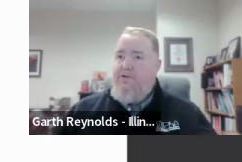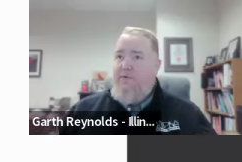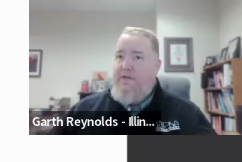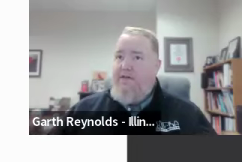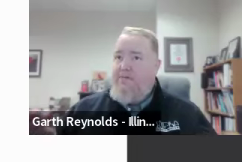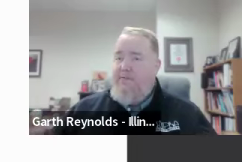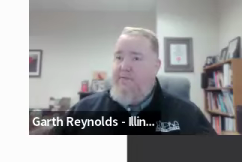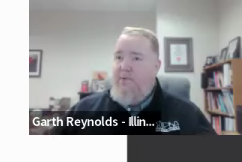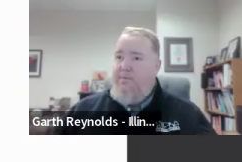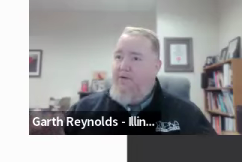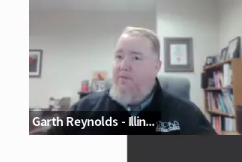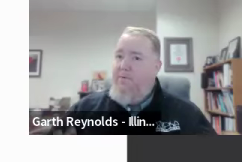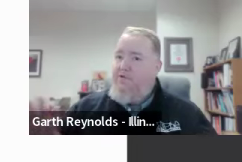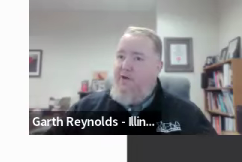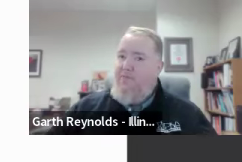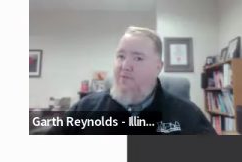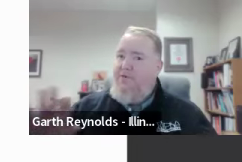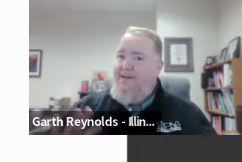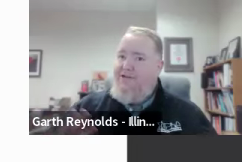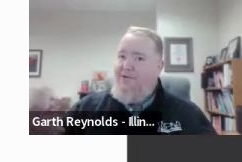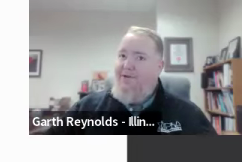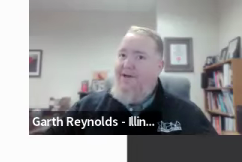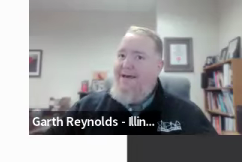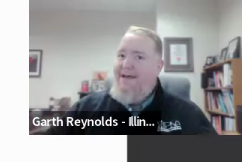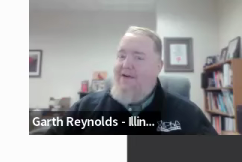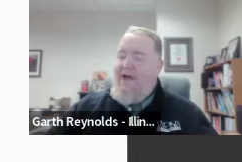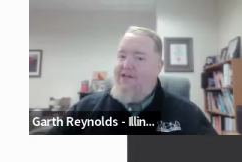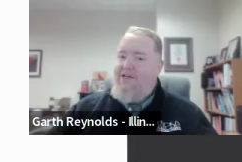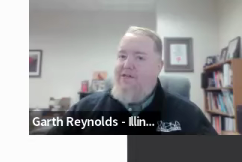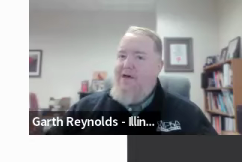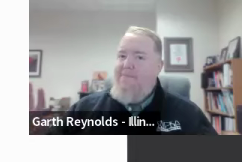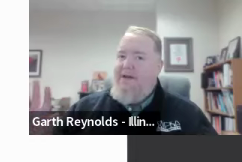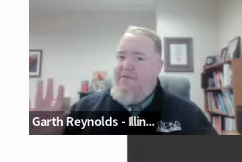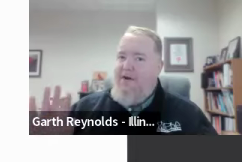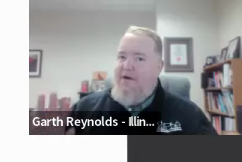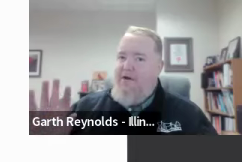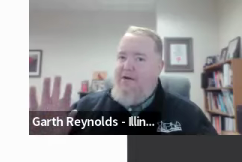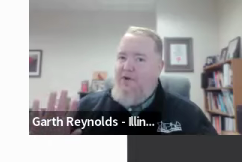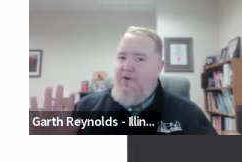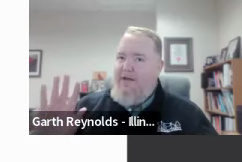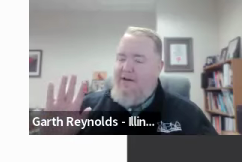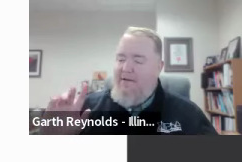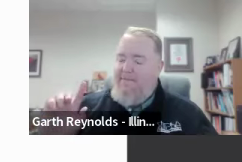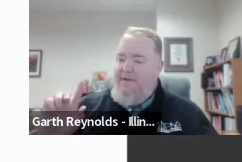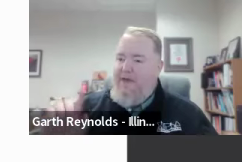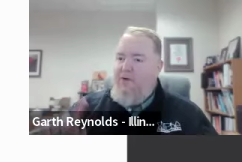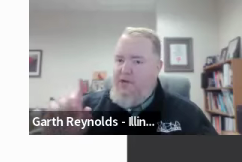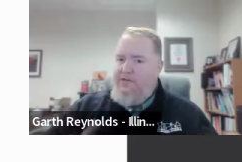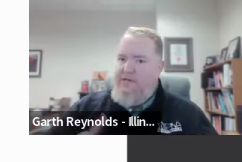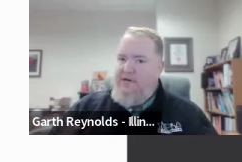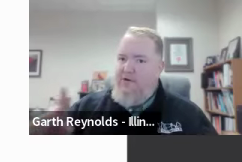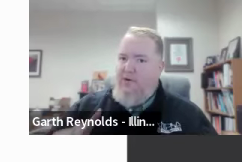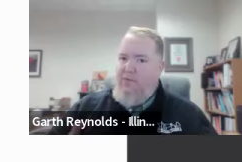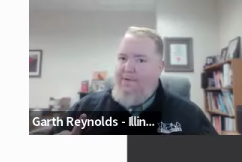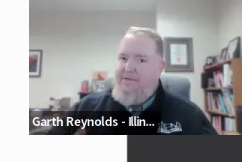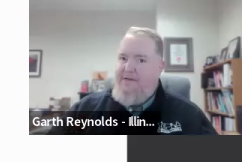group members who have done this before, but group members will help you with the initial interactions. But if they go to